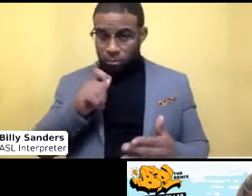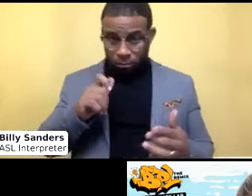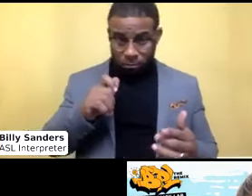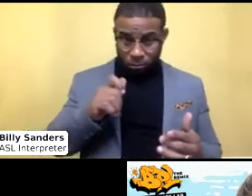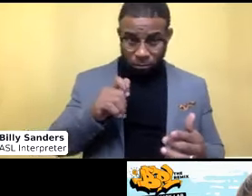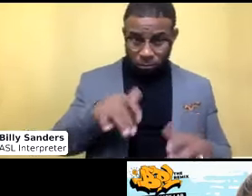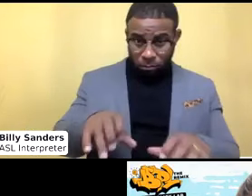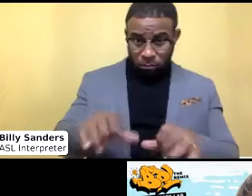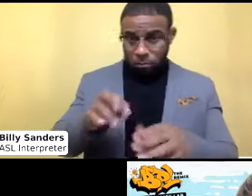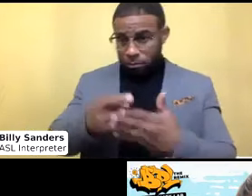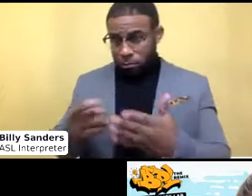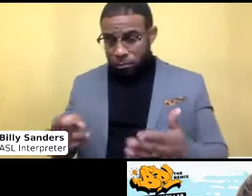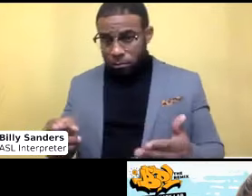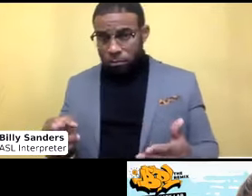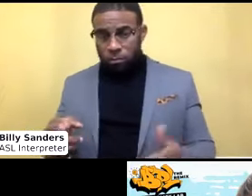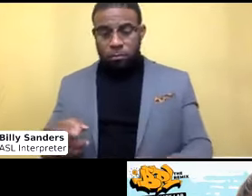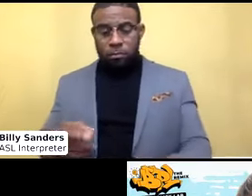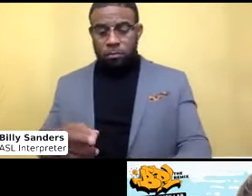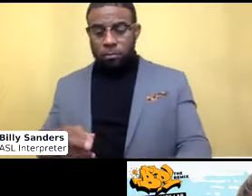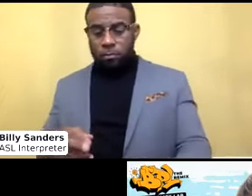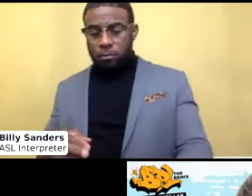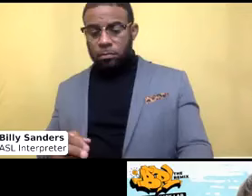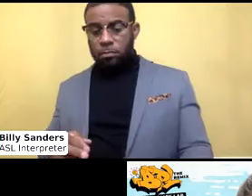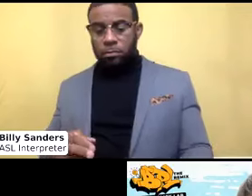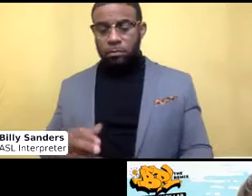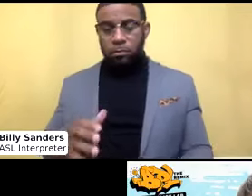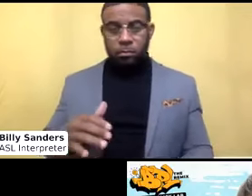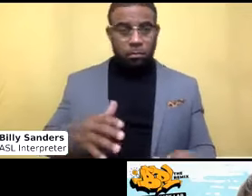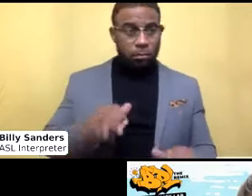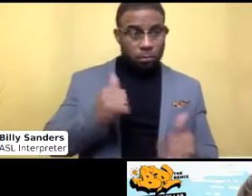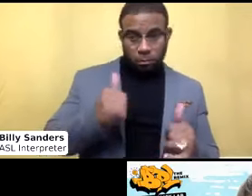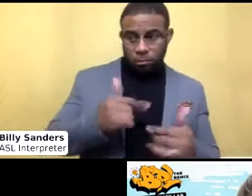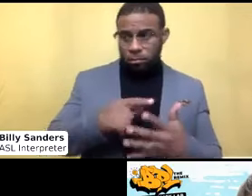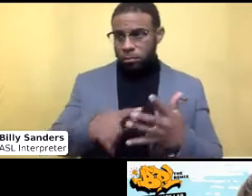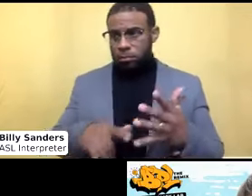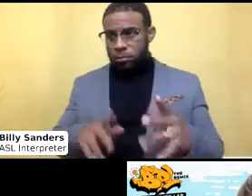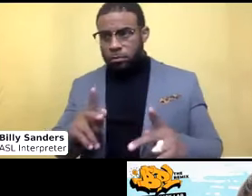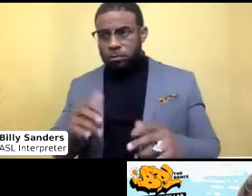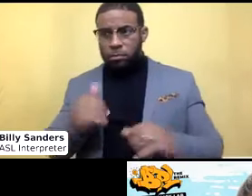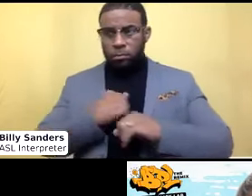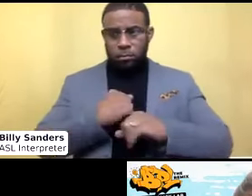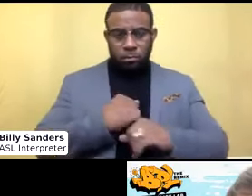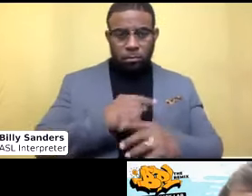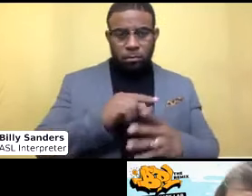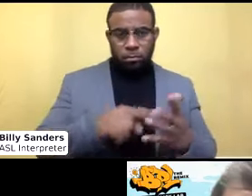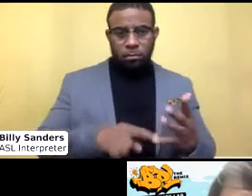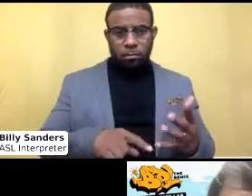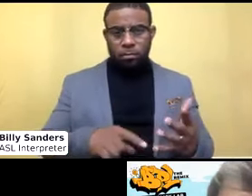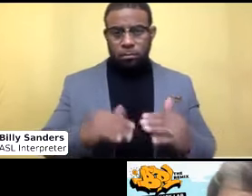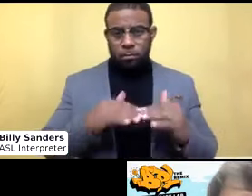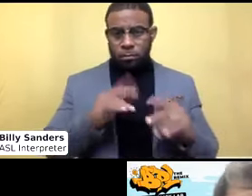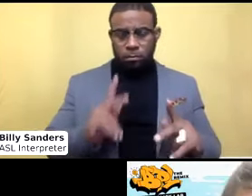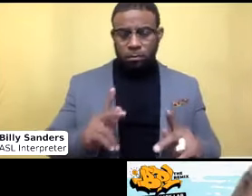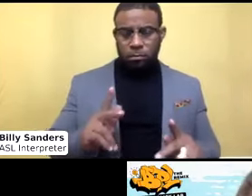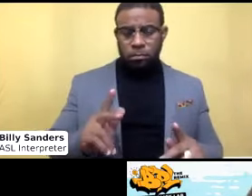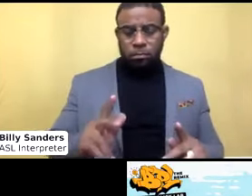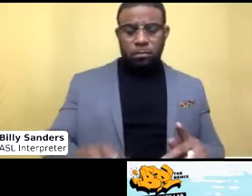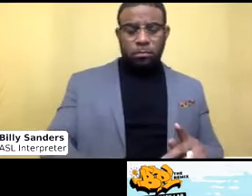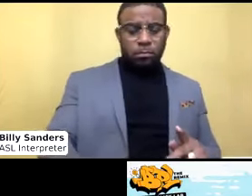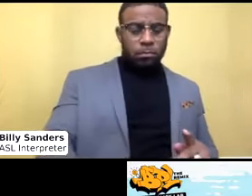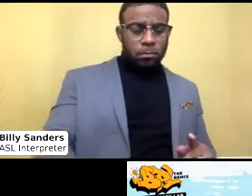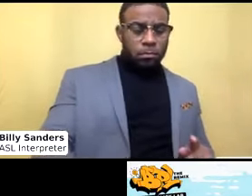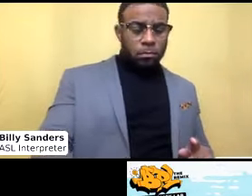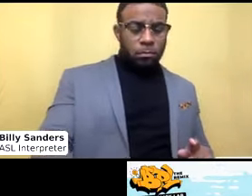covet resources and massacre people, or are they just trying to protect the civilian people,